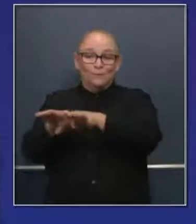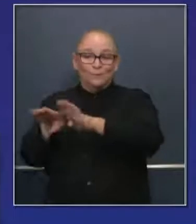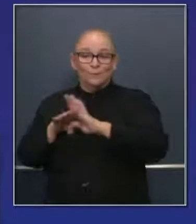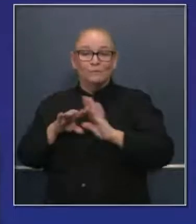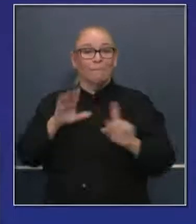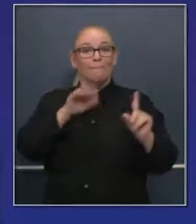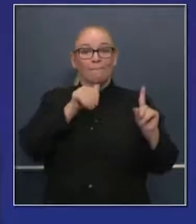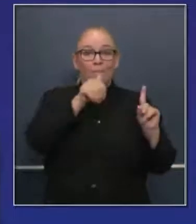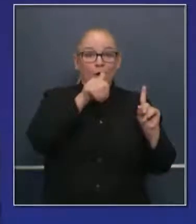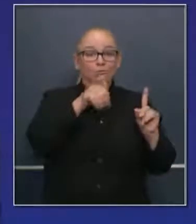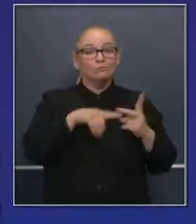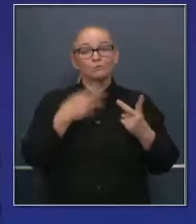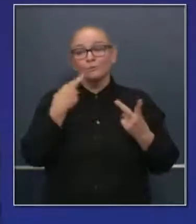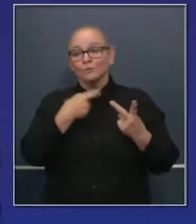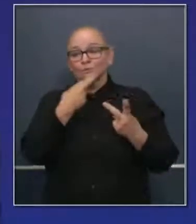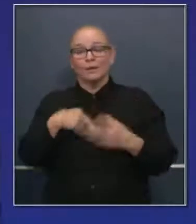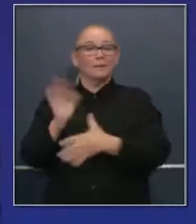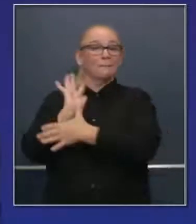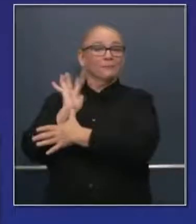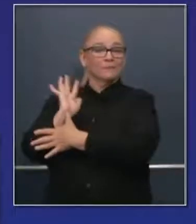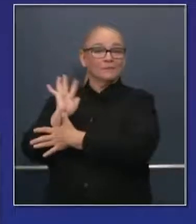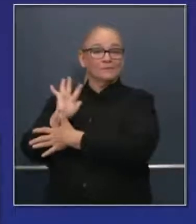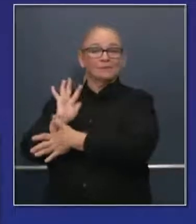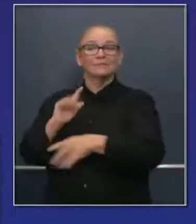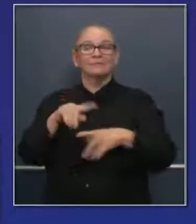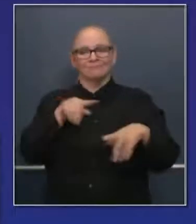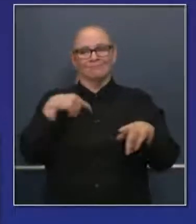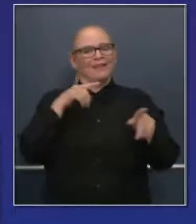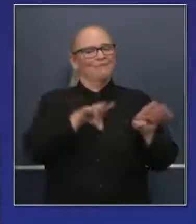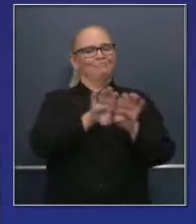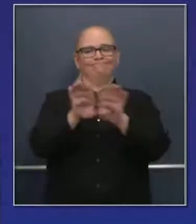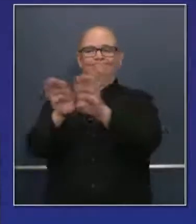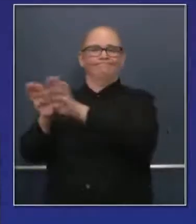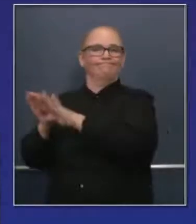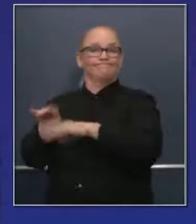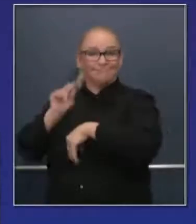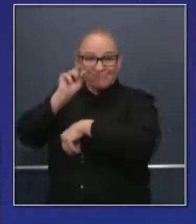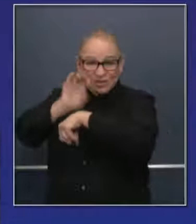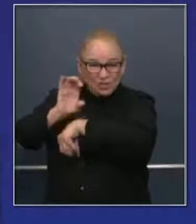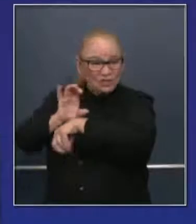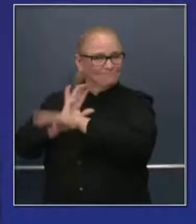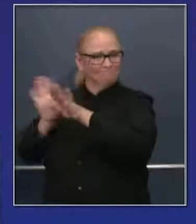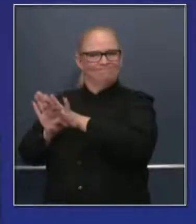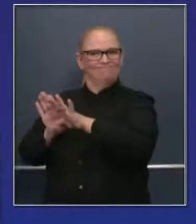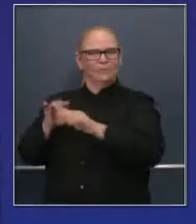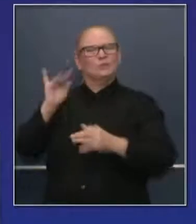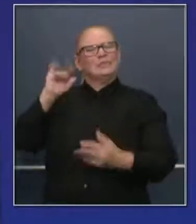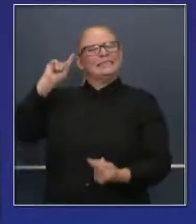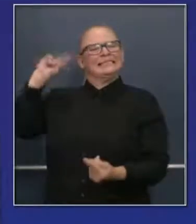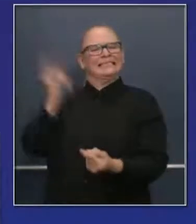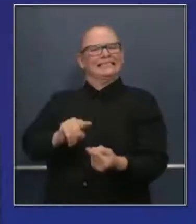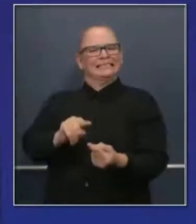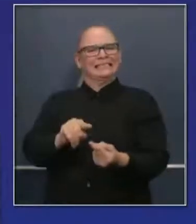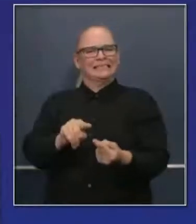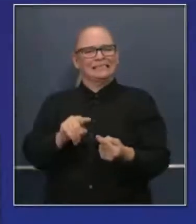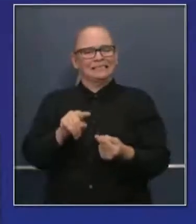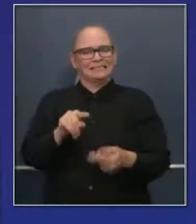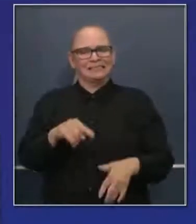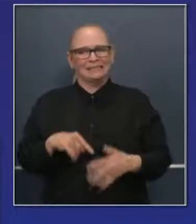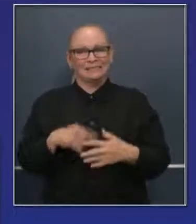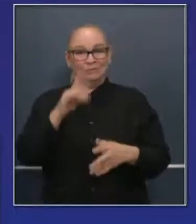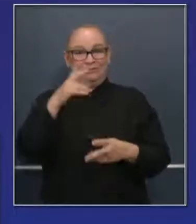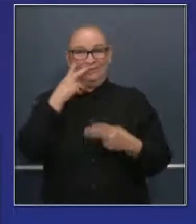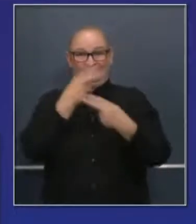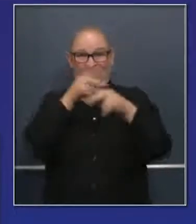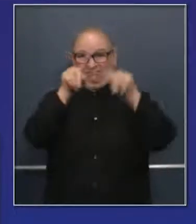concerns that were flaring up in certain sectors of the economy in the Valley. You can see on this slide